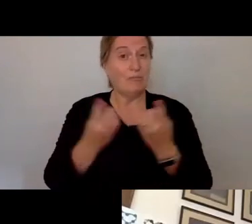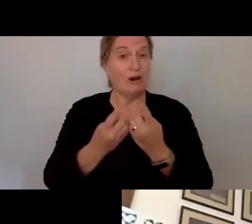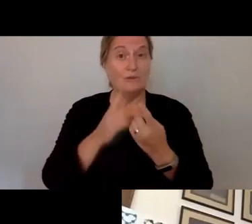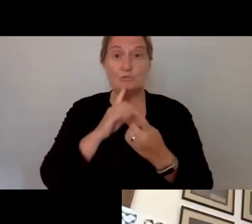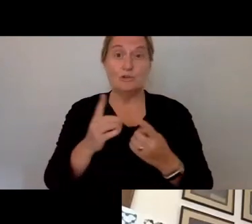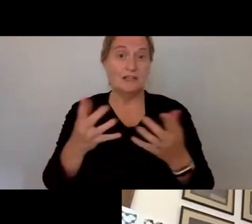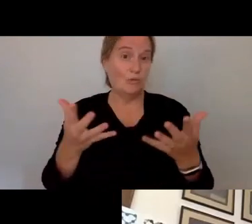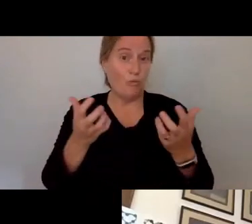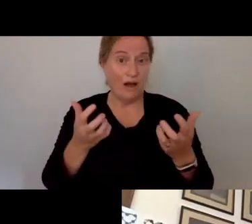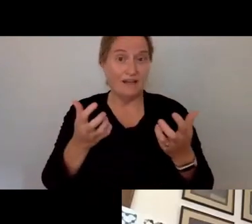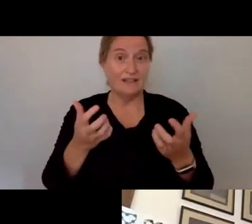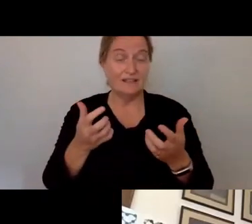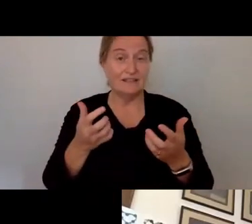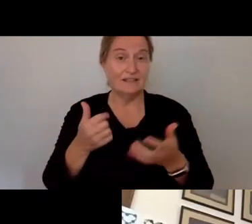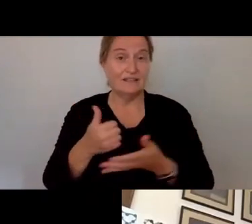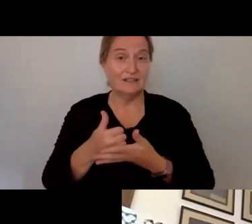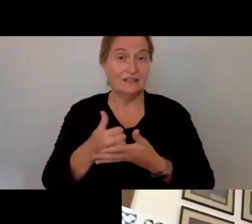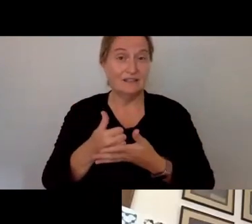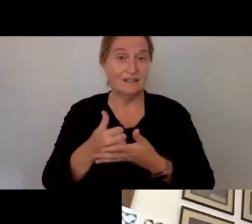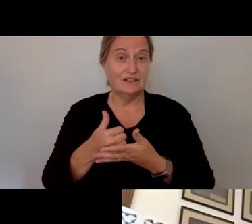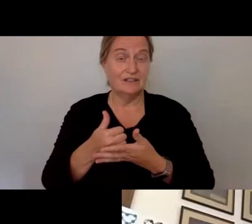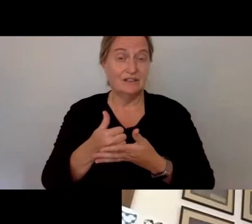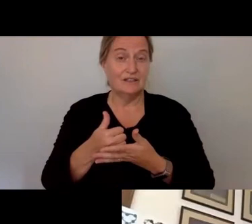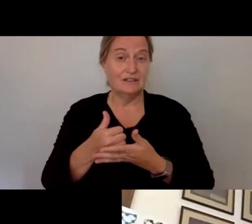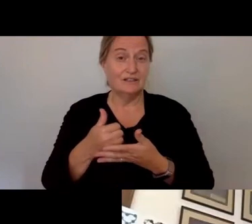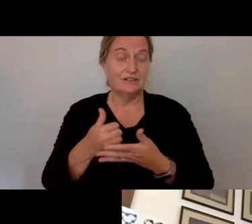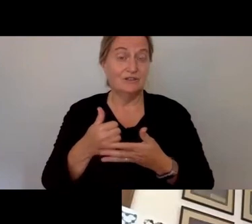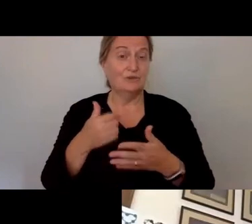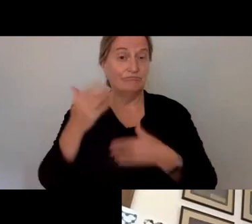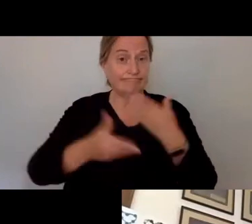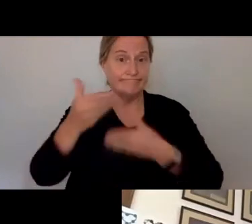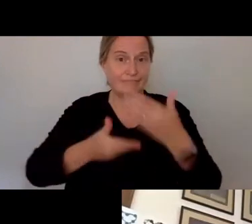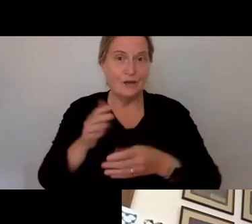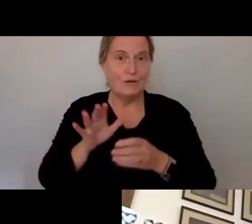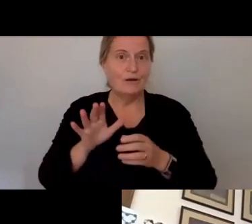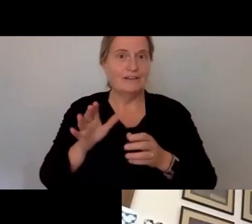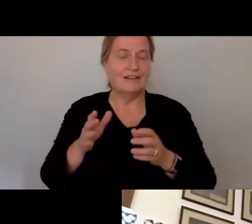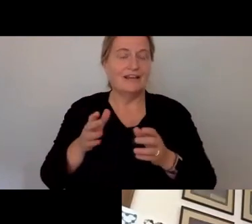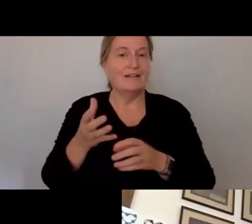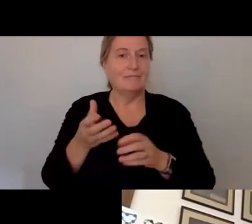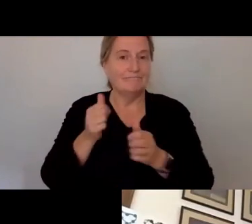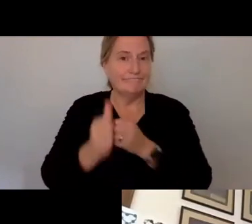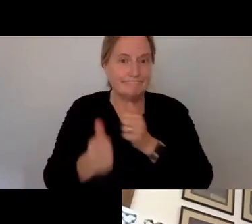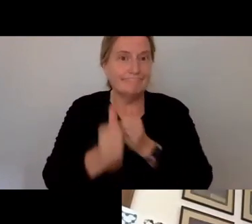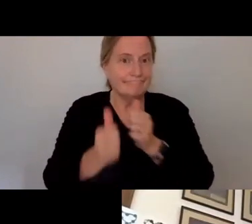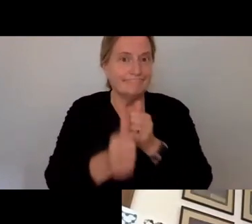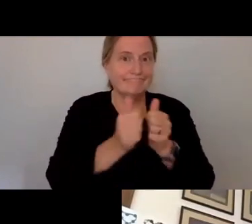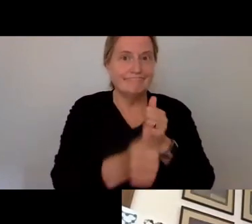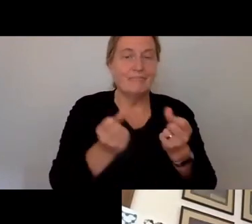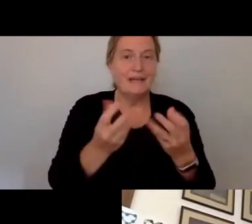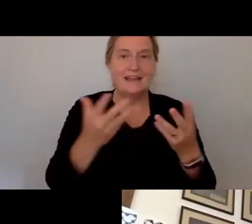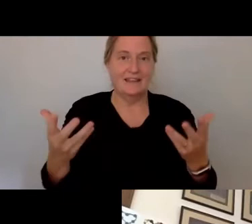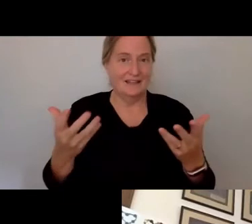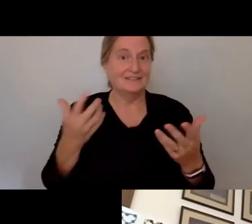on the speed of, way faster than the usual speed of bureaucracy, pushed a lot of things through. And so the successes we're